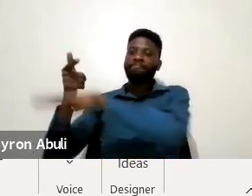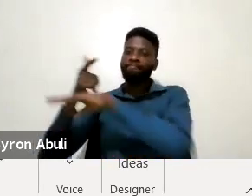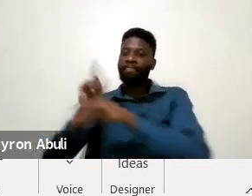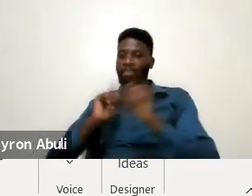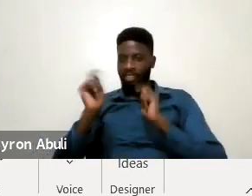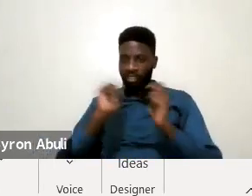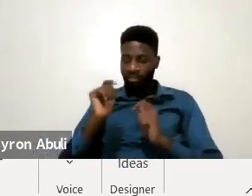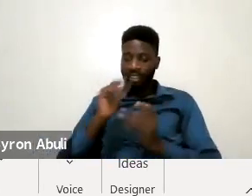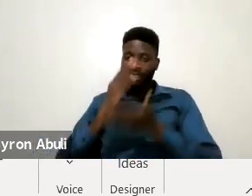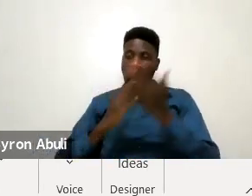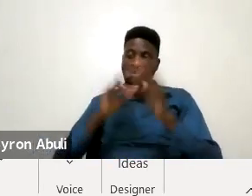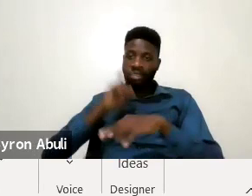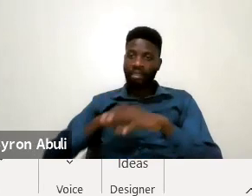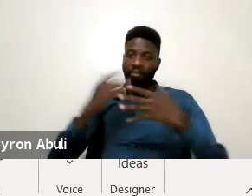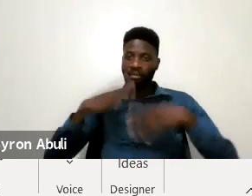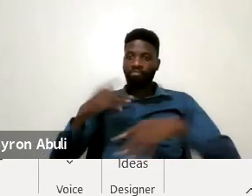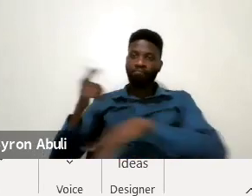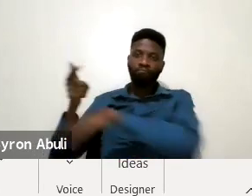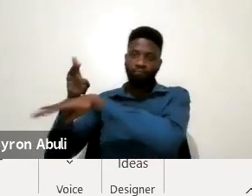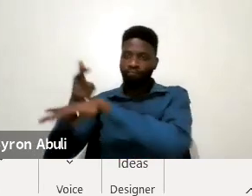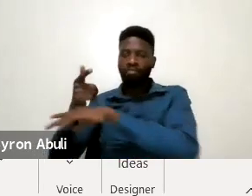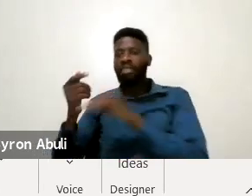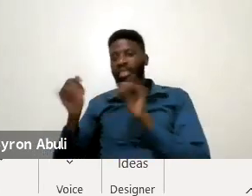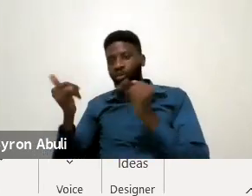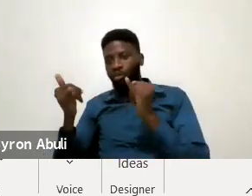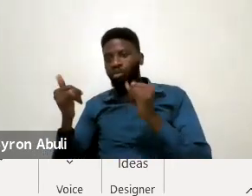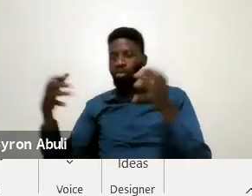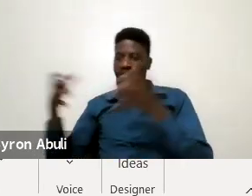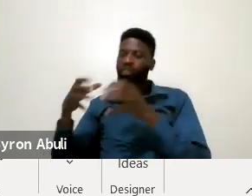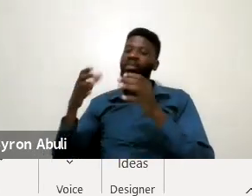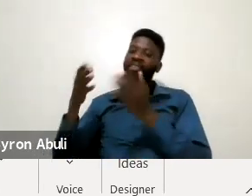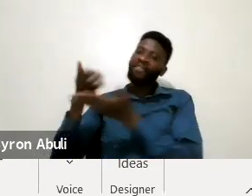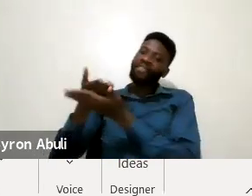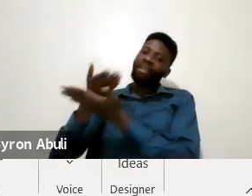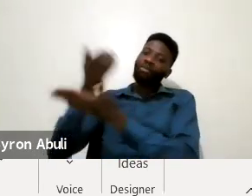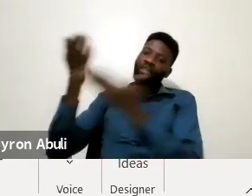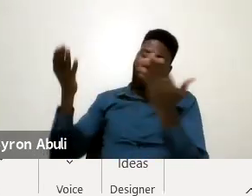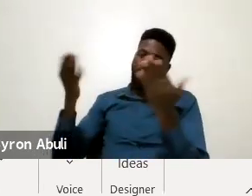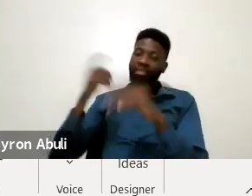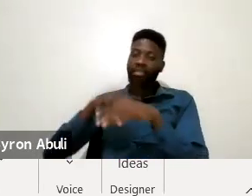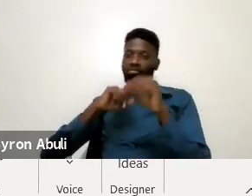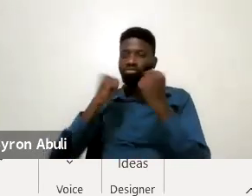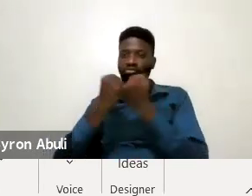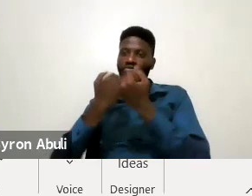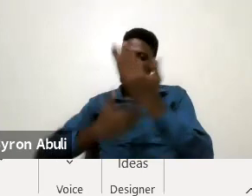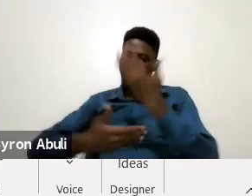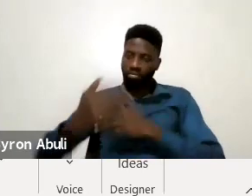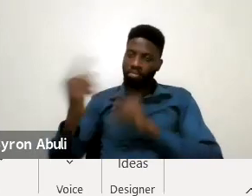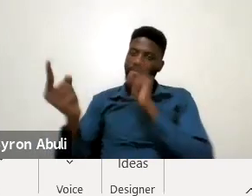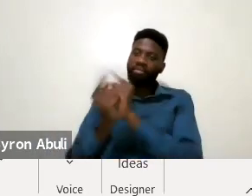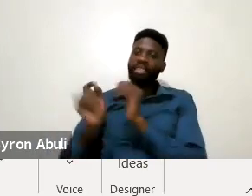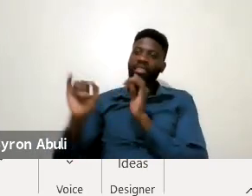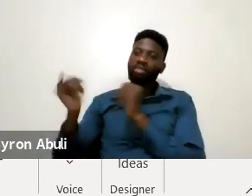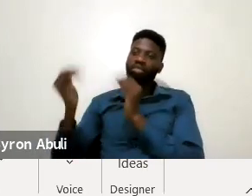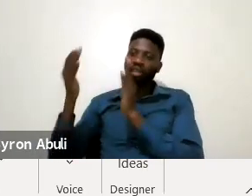people, you find them out there. You know, you'll not go to a media person's home. You know, you'll go to a social place and you can be able to meet a journalist who